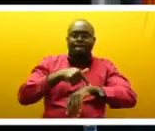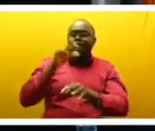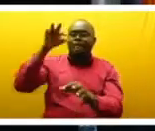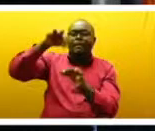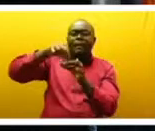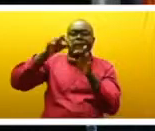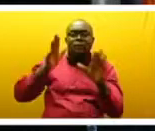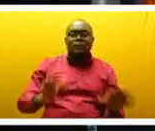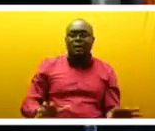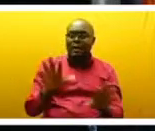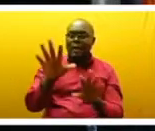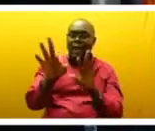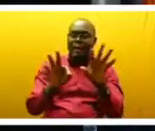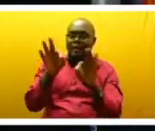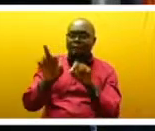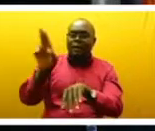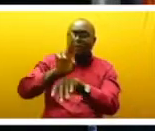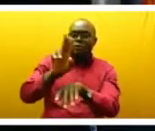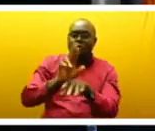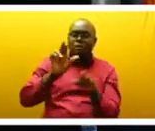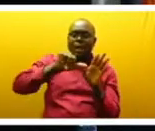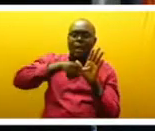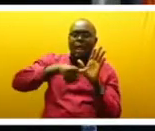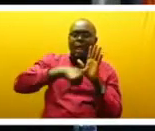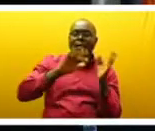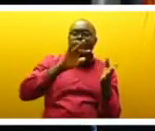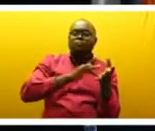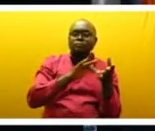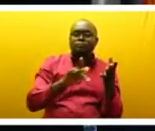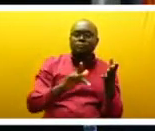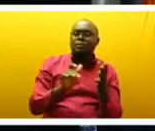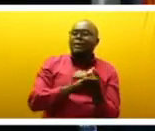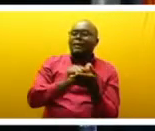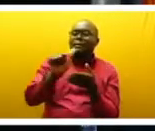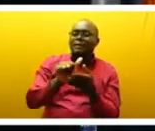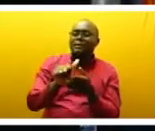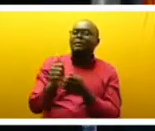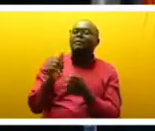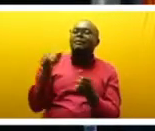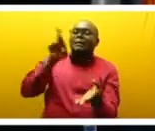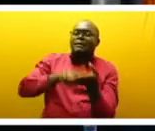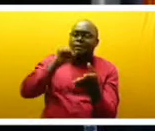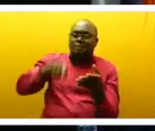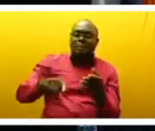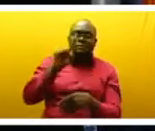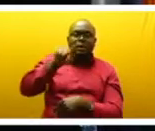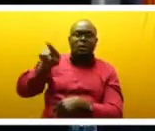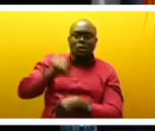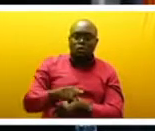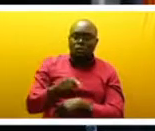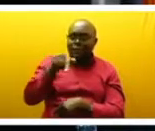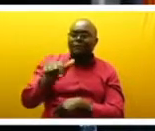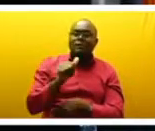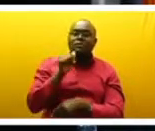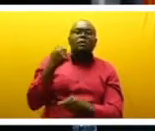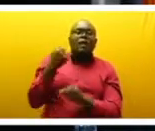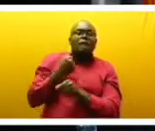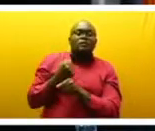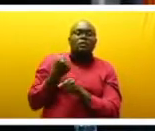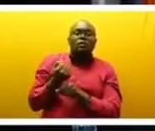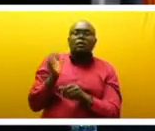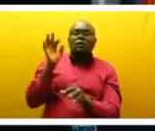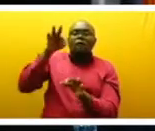is identified using the KIMS kit, the printed register must be crossed out. And this is not a function of